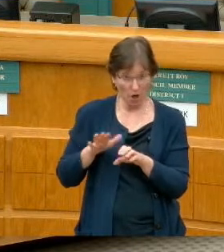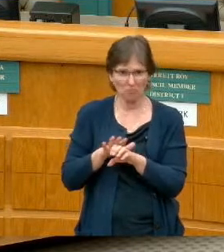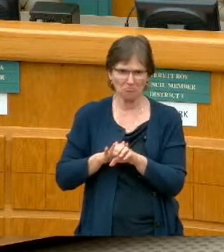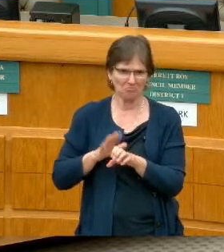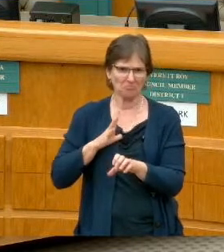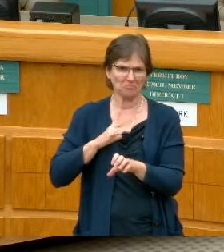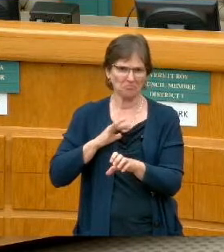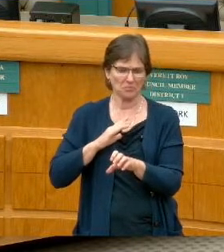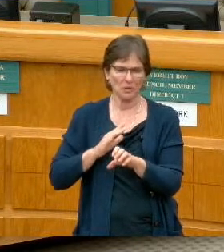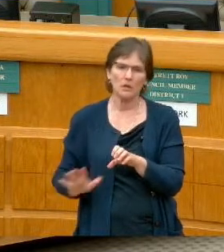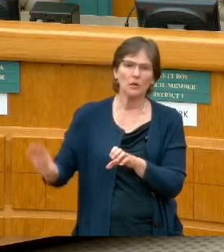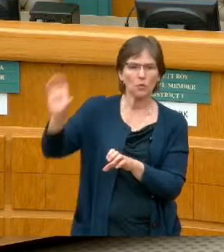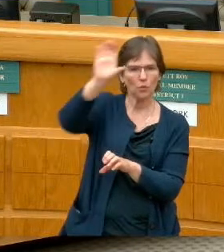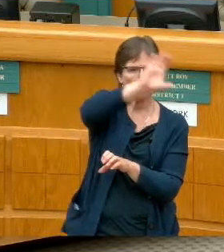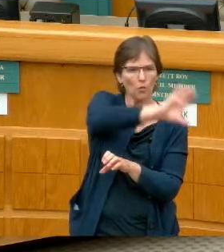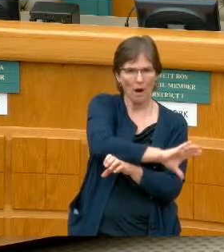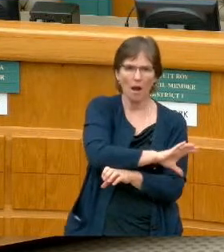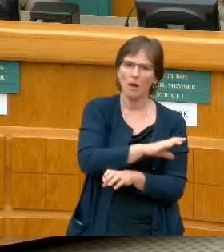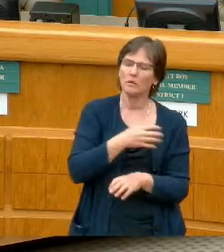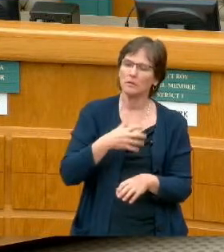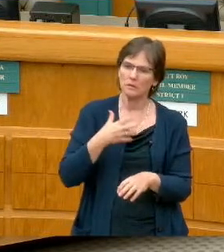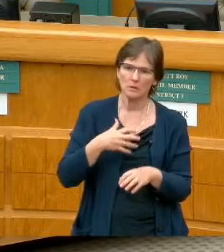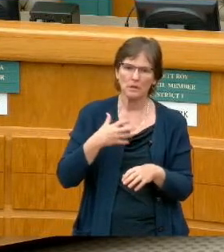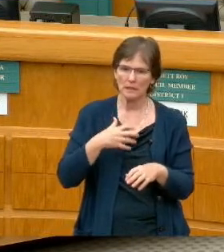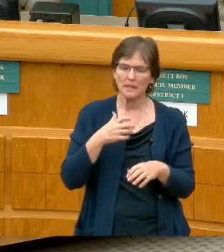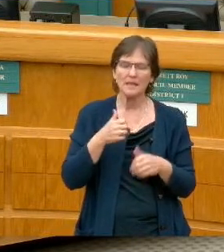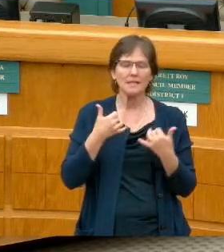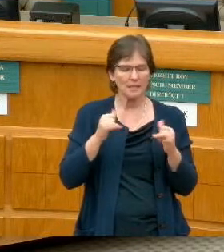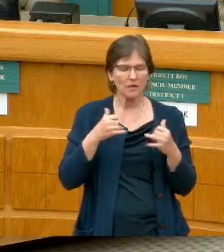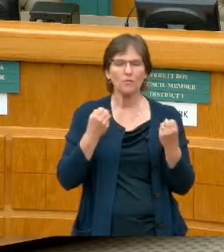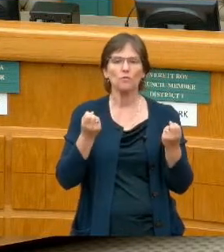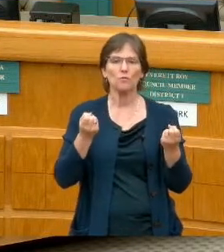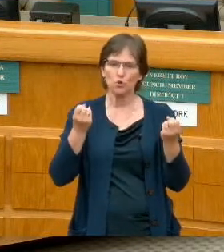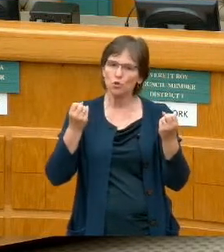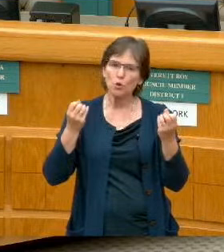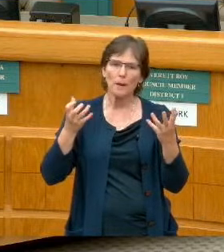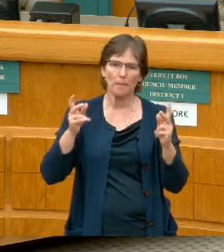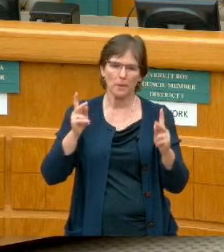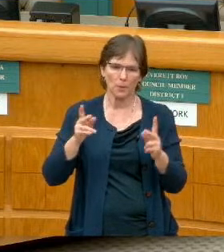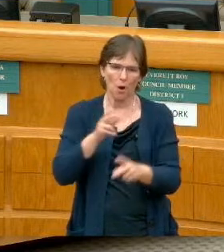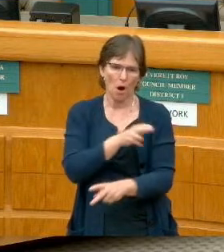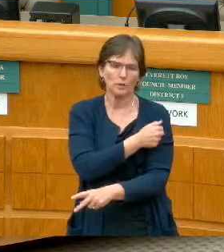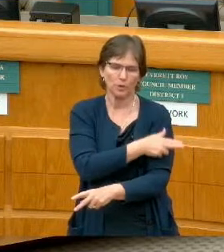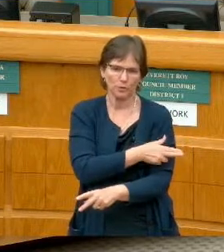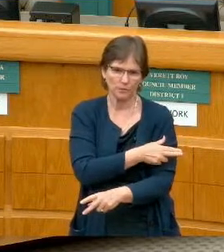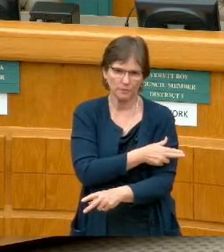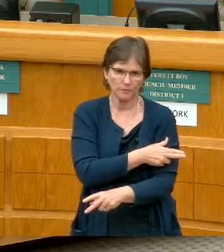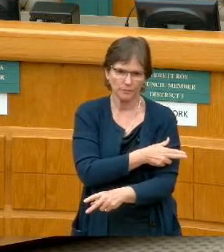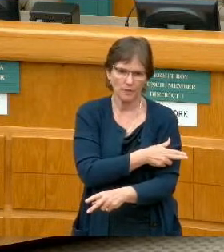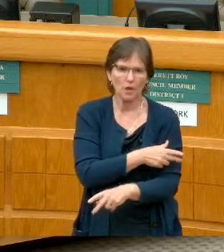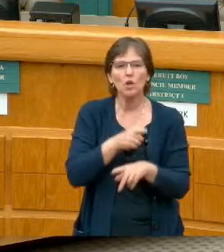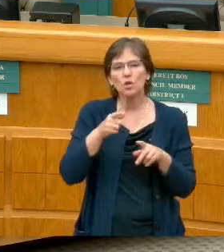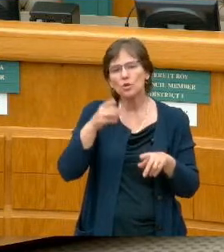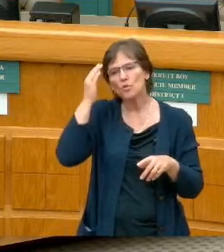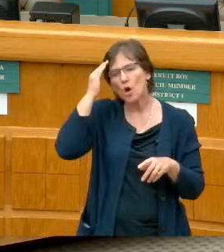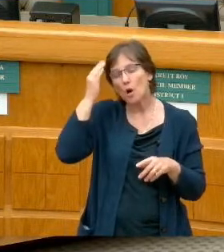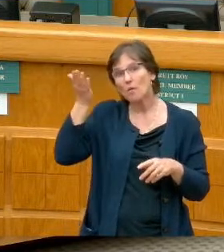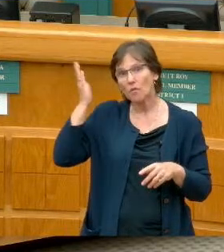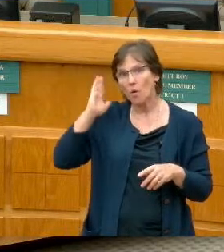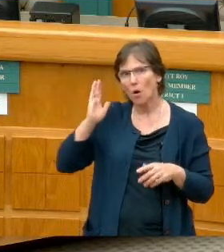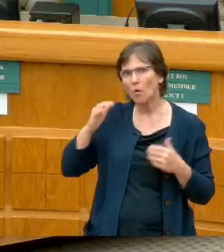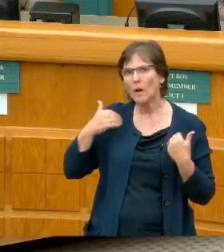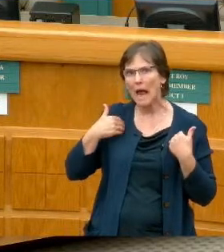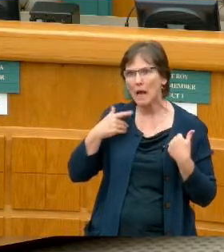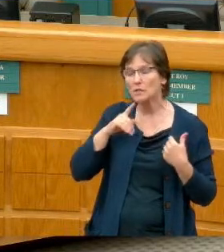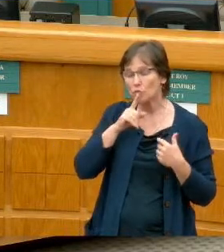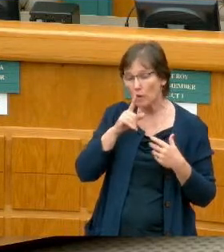you guys know, we've had some dark days here in Nueces County where we had to ask for the unthinkable, things like morgue trailers. And